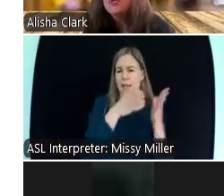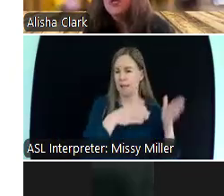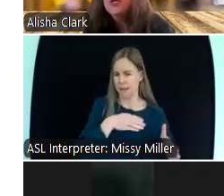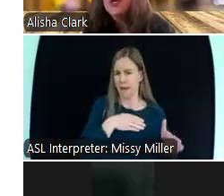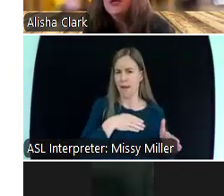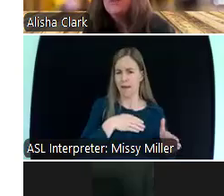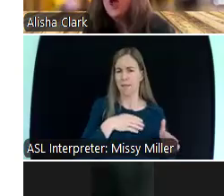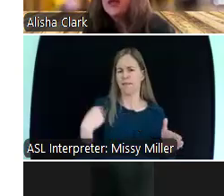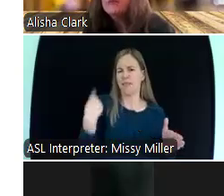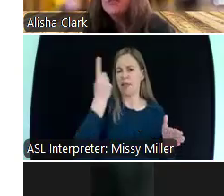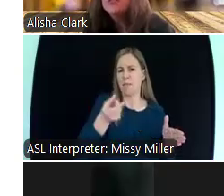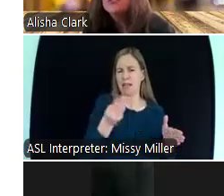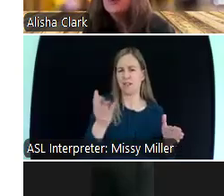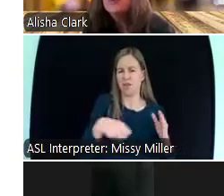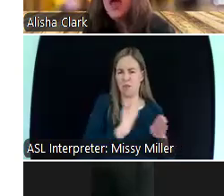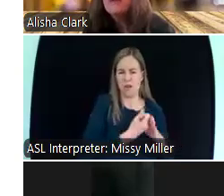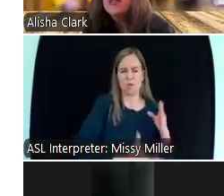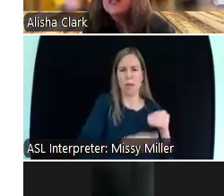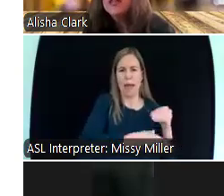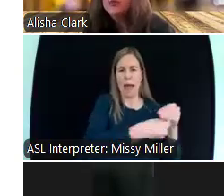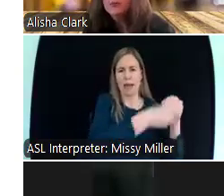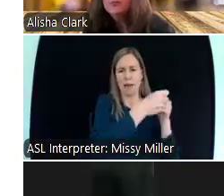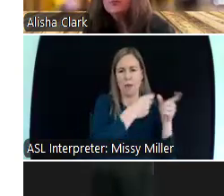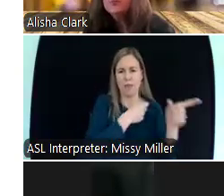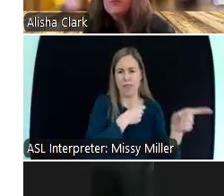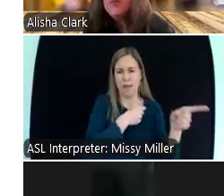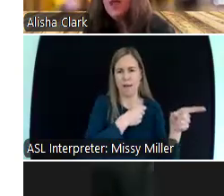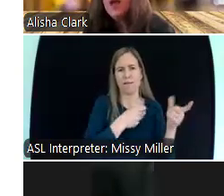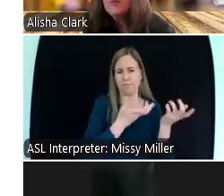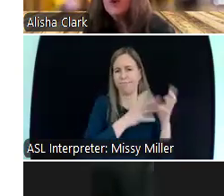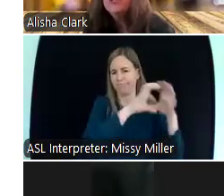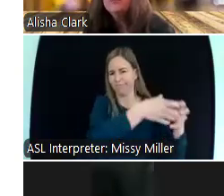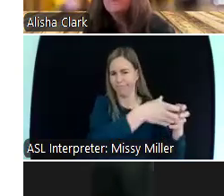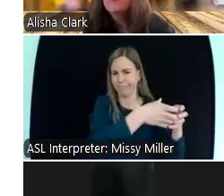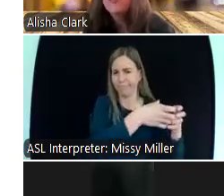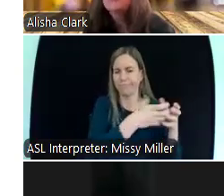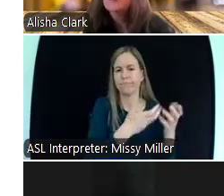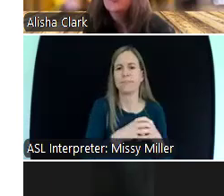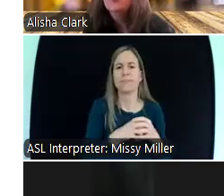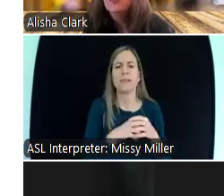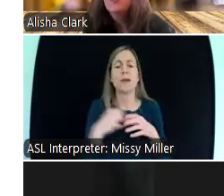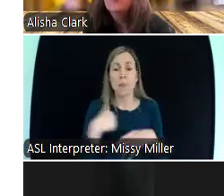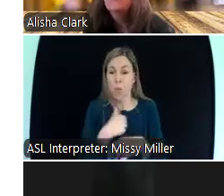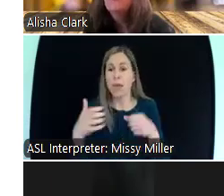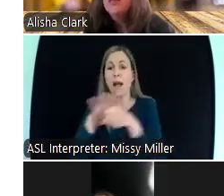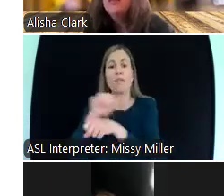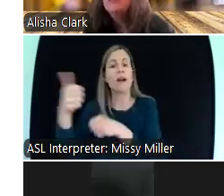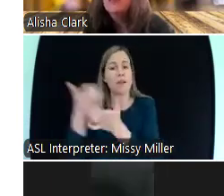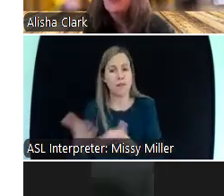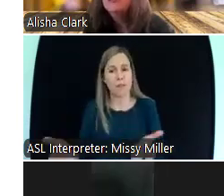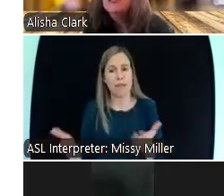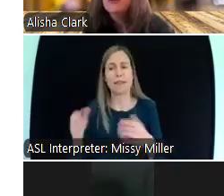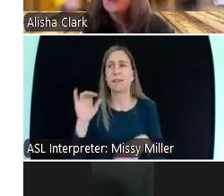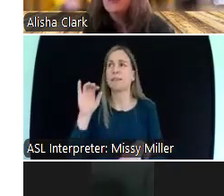those items to that fee schedule. But we do cover things, you know, if they meet